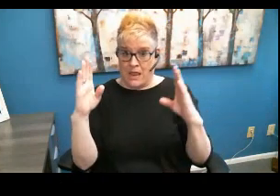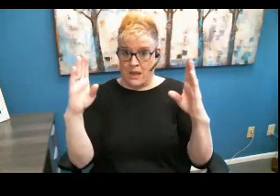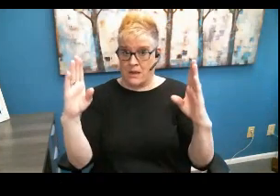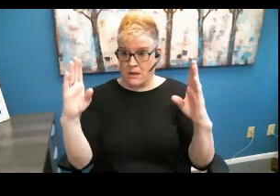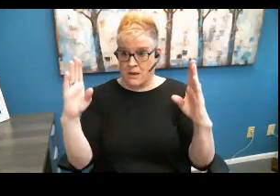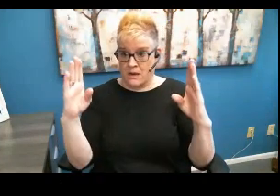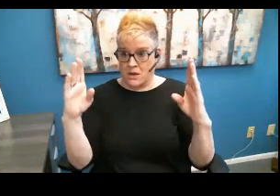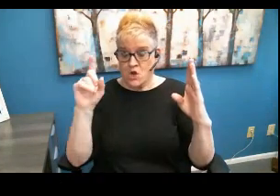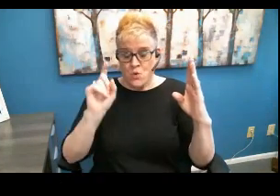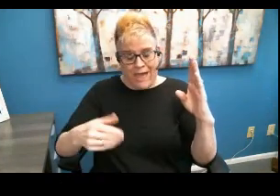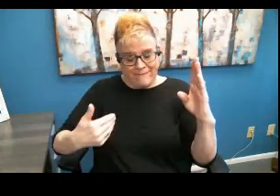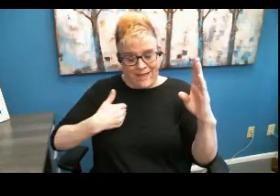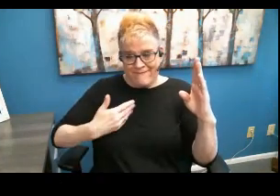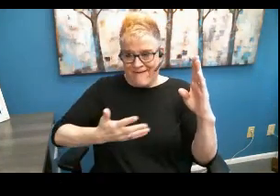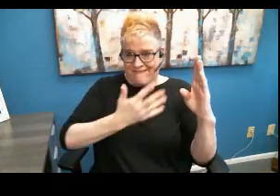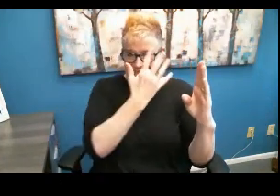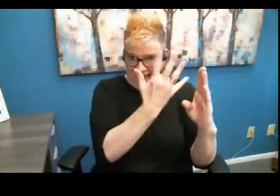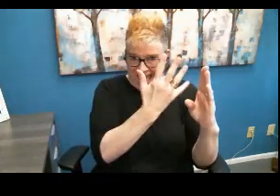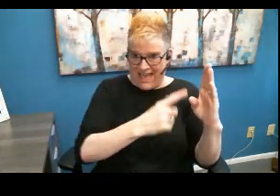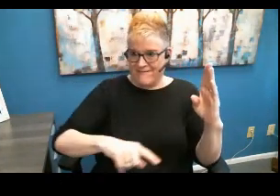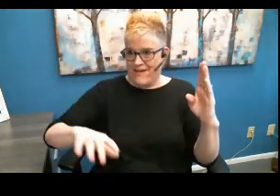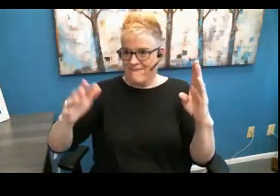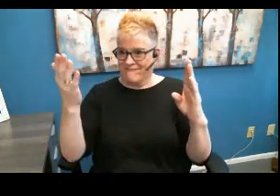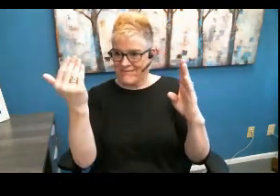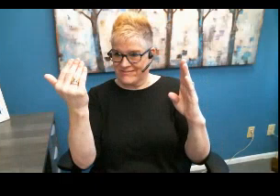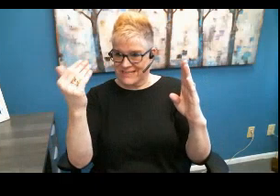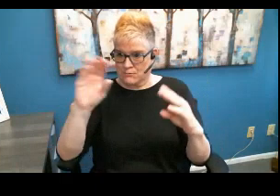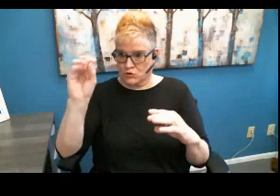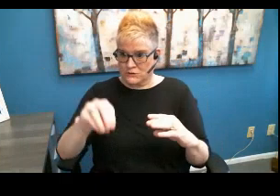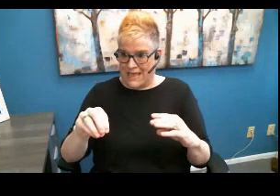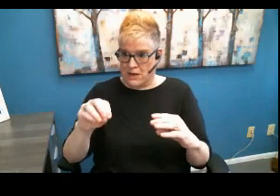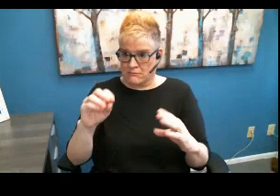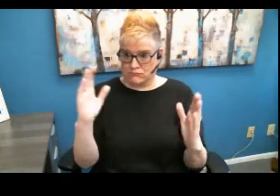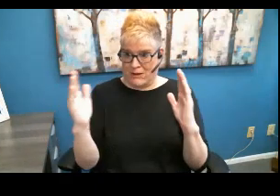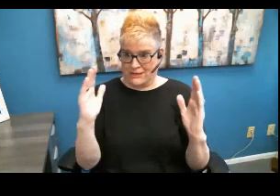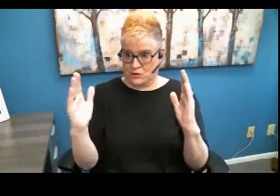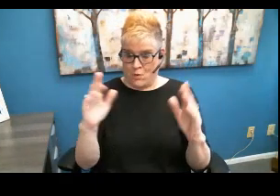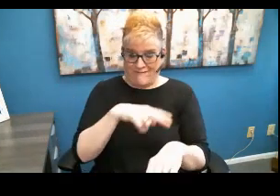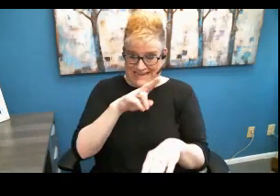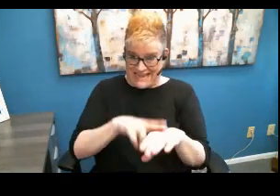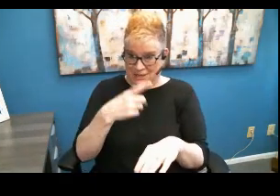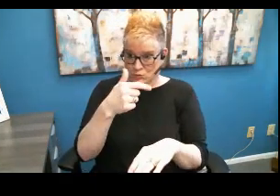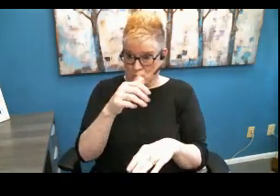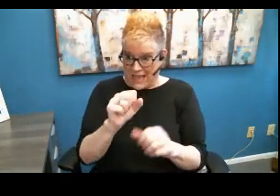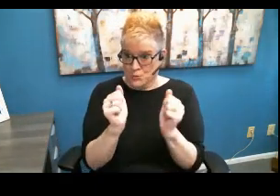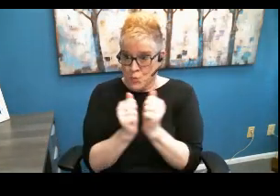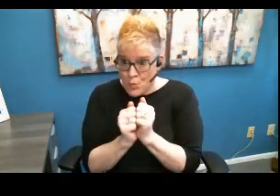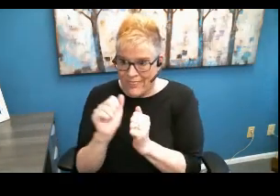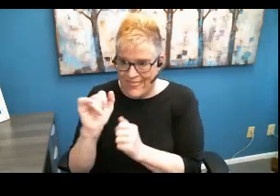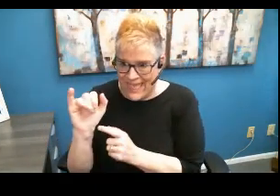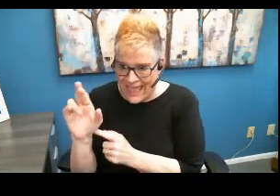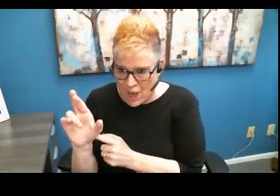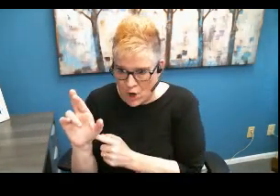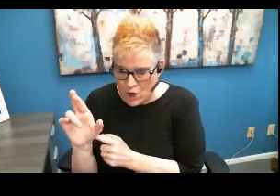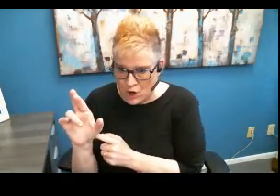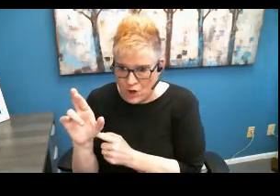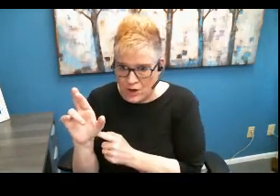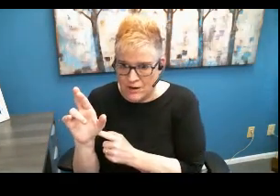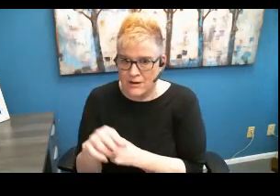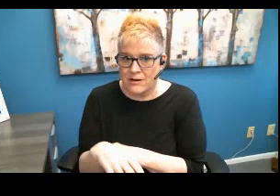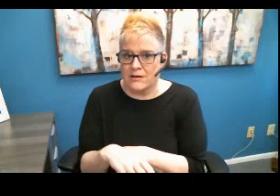need to have between 5 and 15% ratio of natural gas with air. All right. You need to have